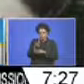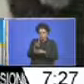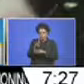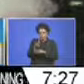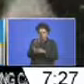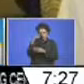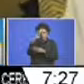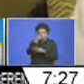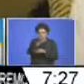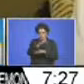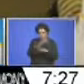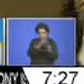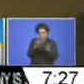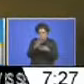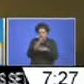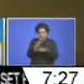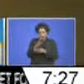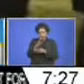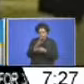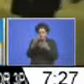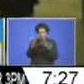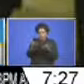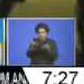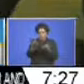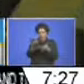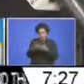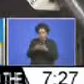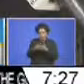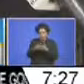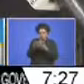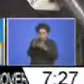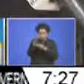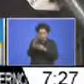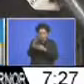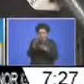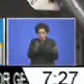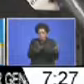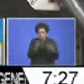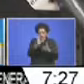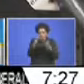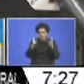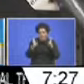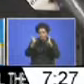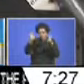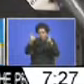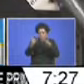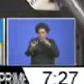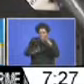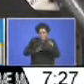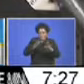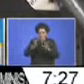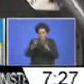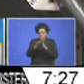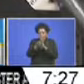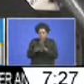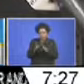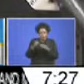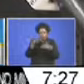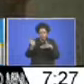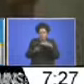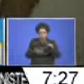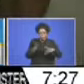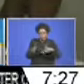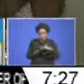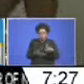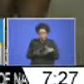line up on Saturday, here's the scoop from Gibson. Bring your energy, bring your excitement, bring your bells, bring your drums,